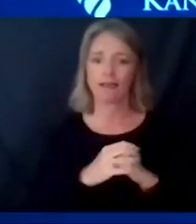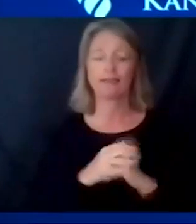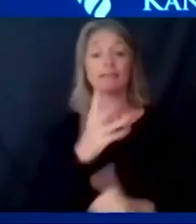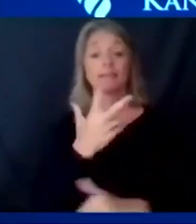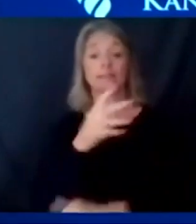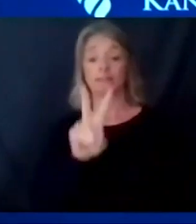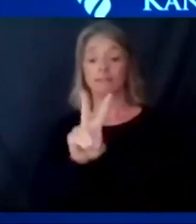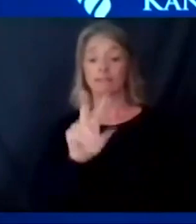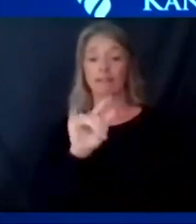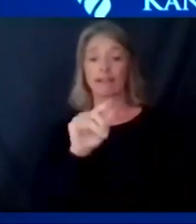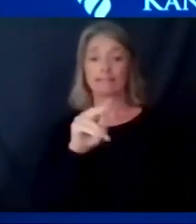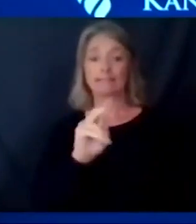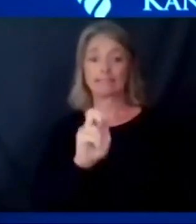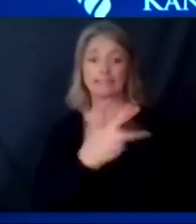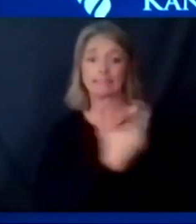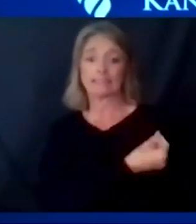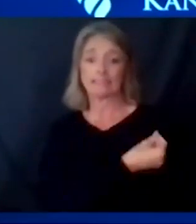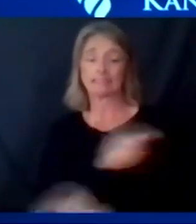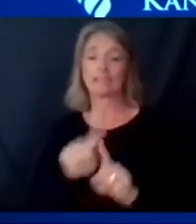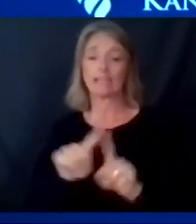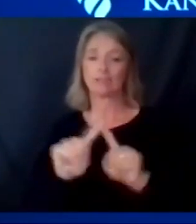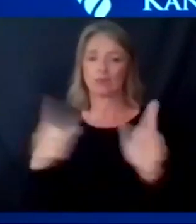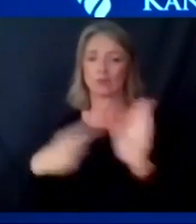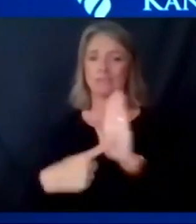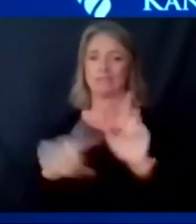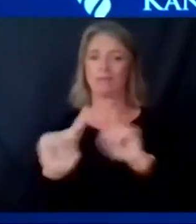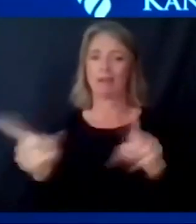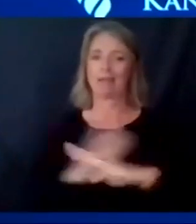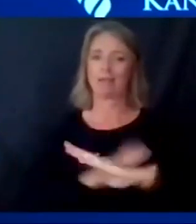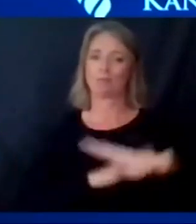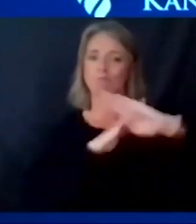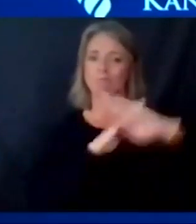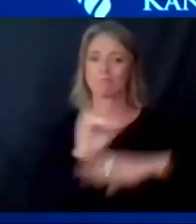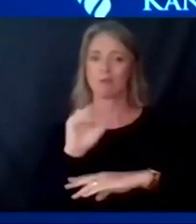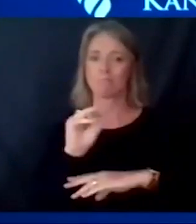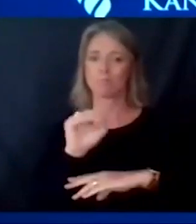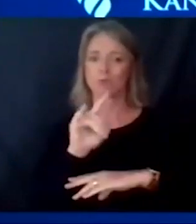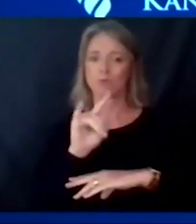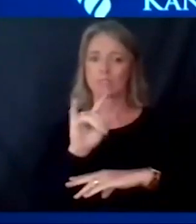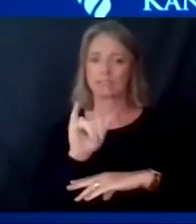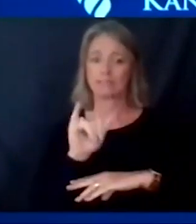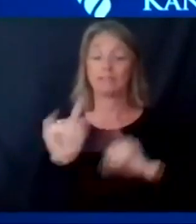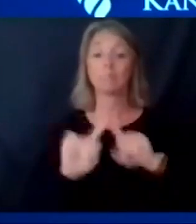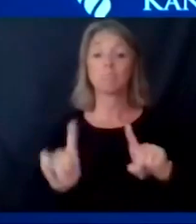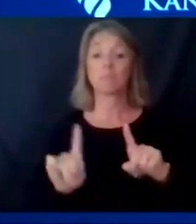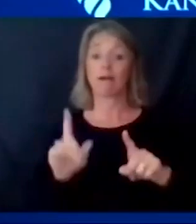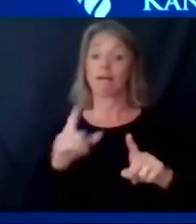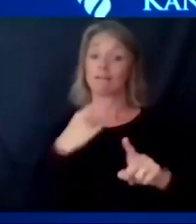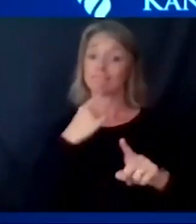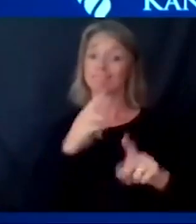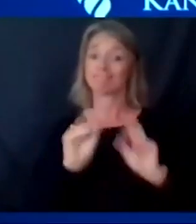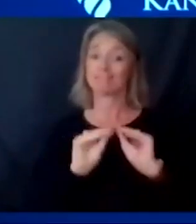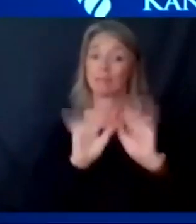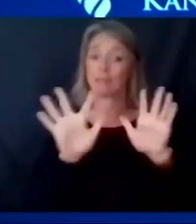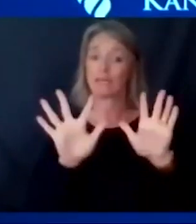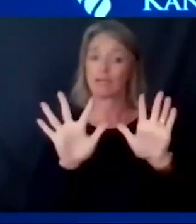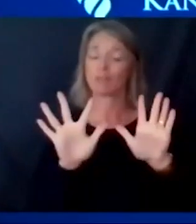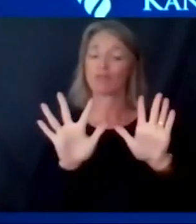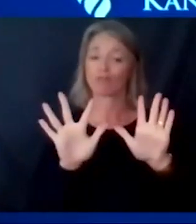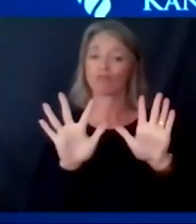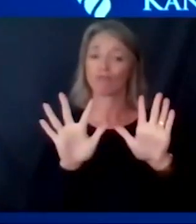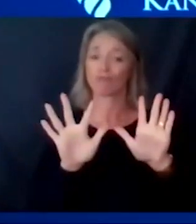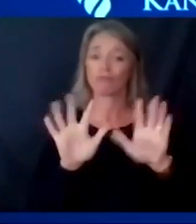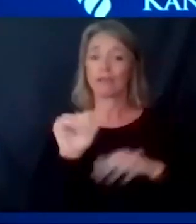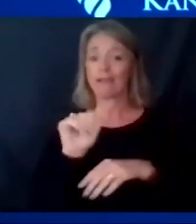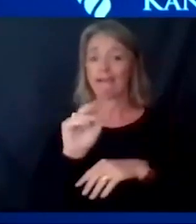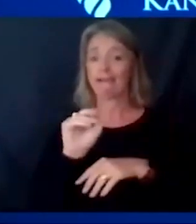immunity. It's not clear if those other forms wane, but it does appear to be more clear, though, that as antibody levels